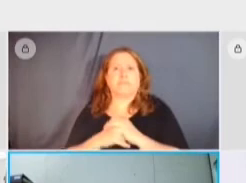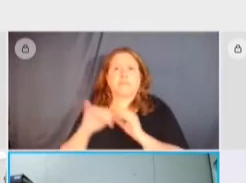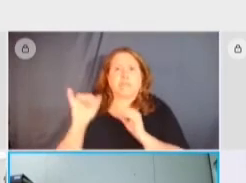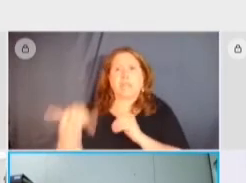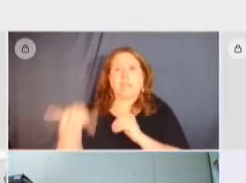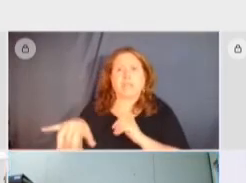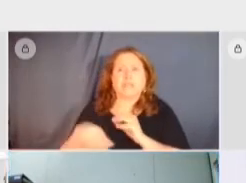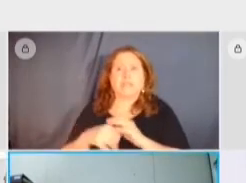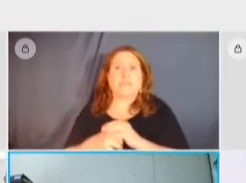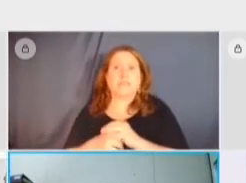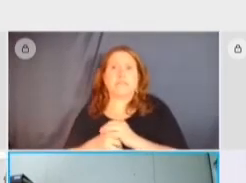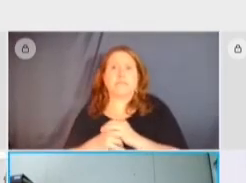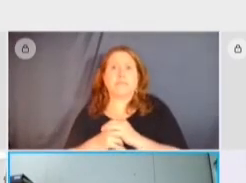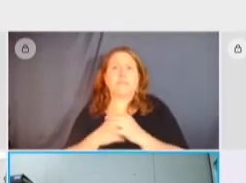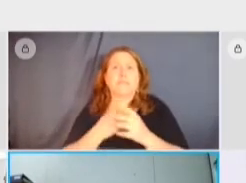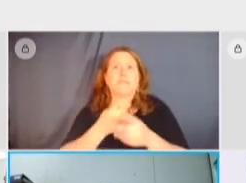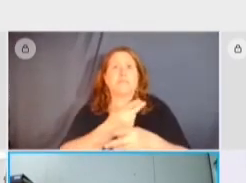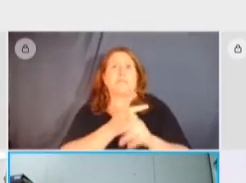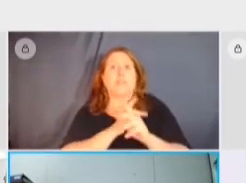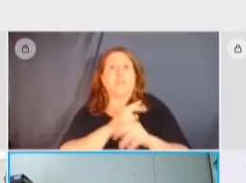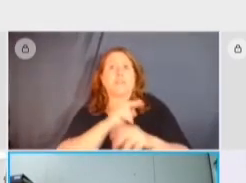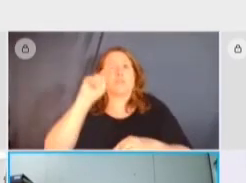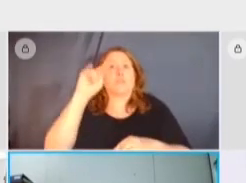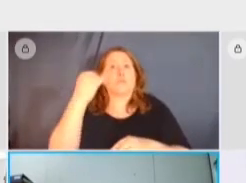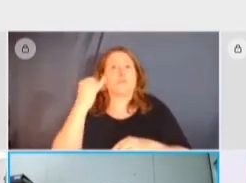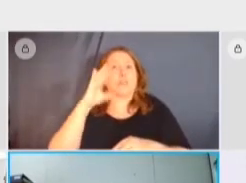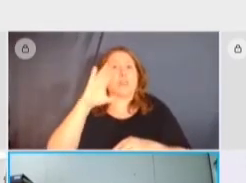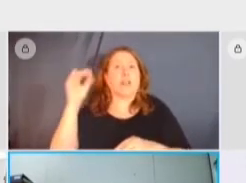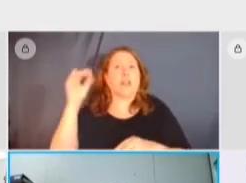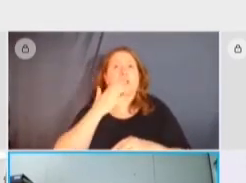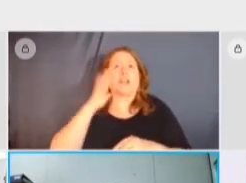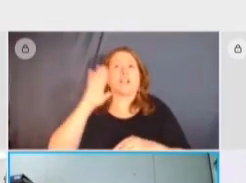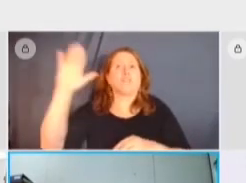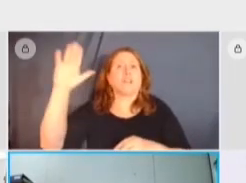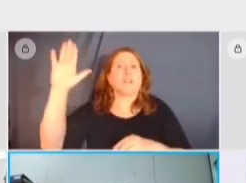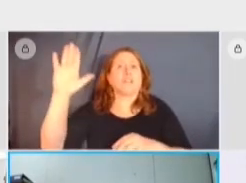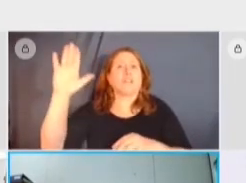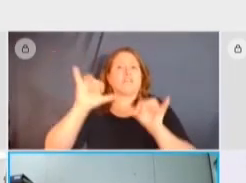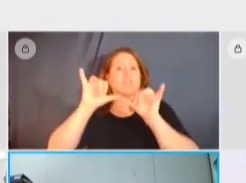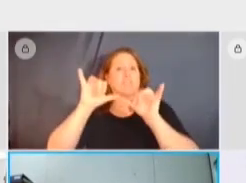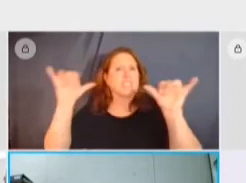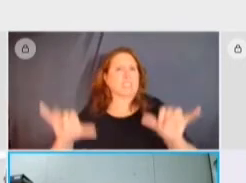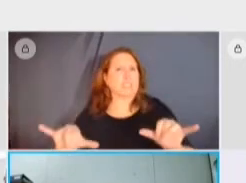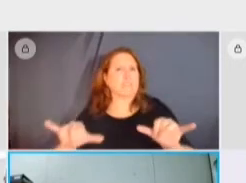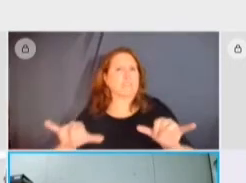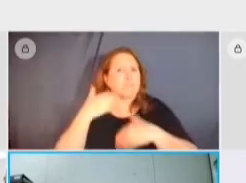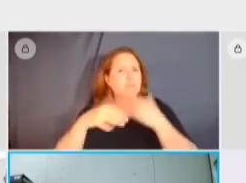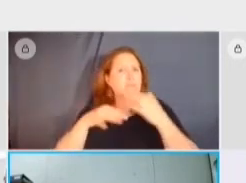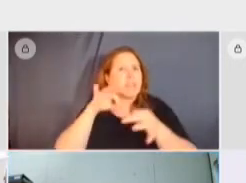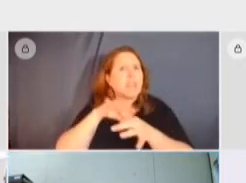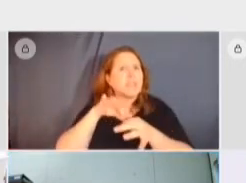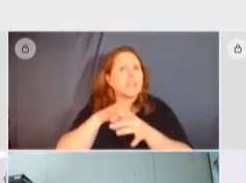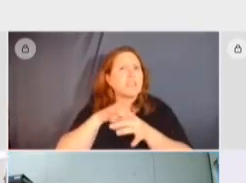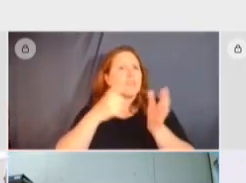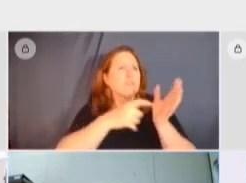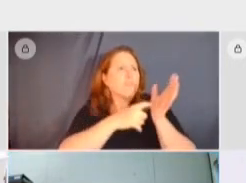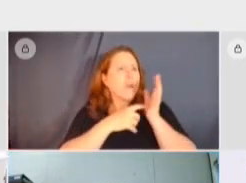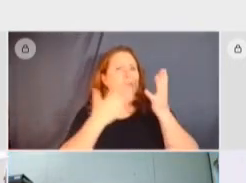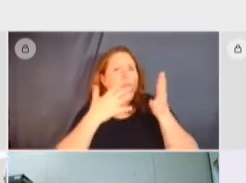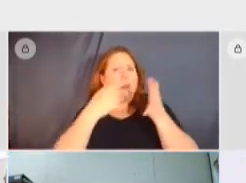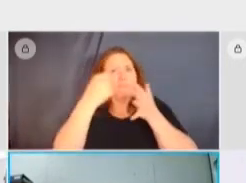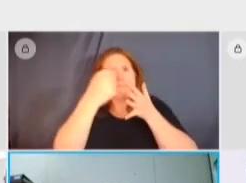and I think Colorado, but there is a document, and there was previously